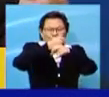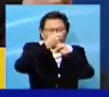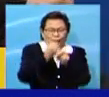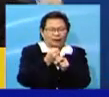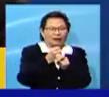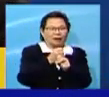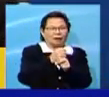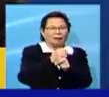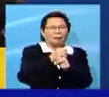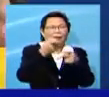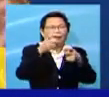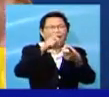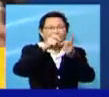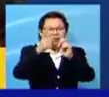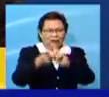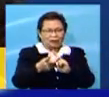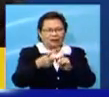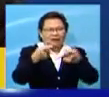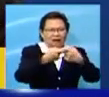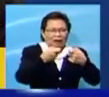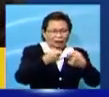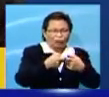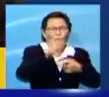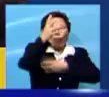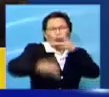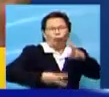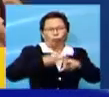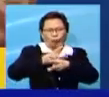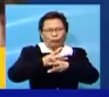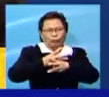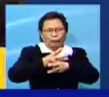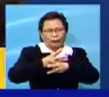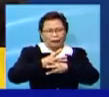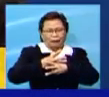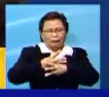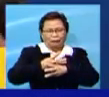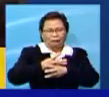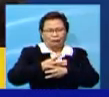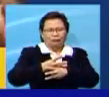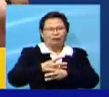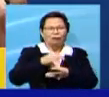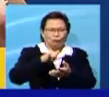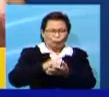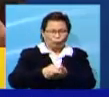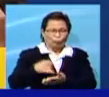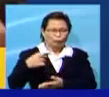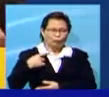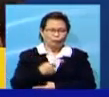EWTP, electronic world trade platform. So the concept is same. So that's why we think